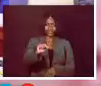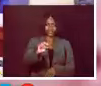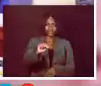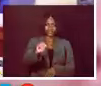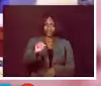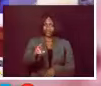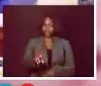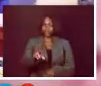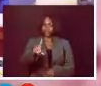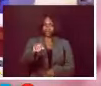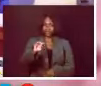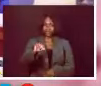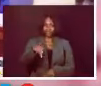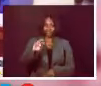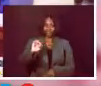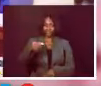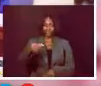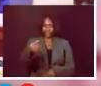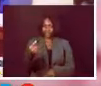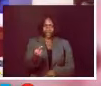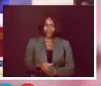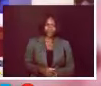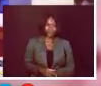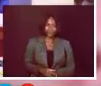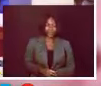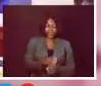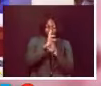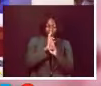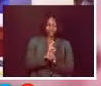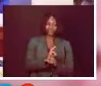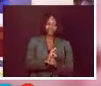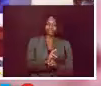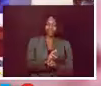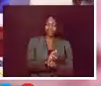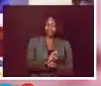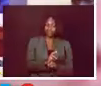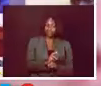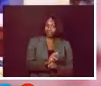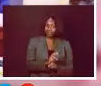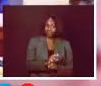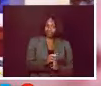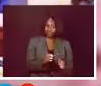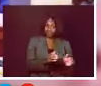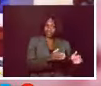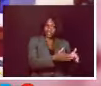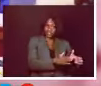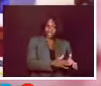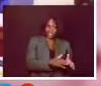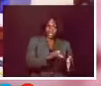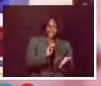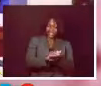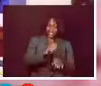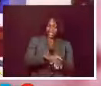And Honorable Minority Leader today was the Deputy Leader then. But